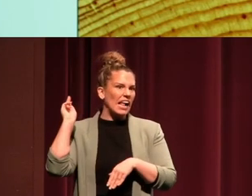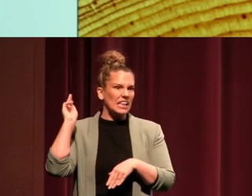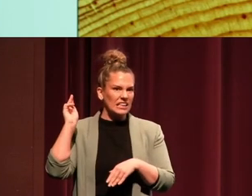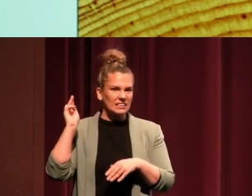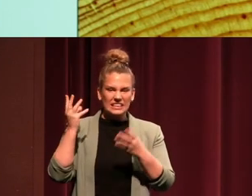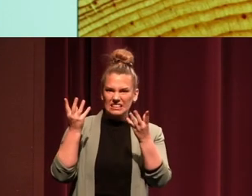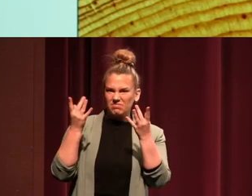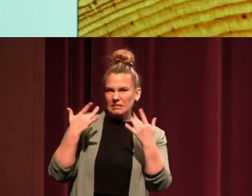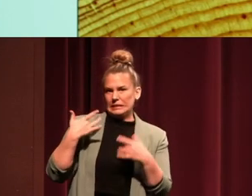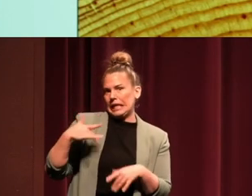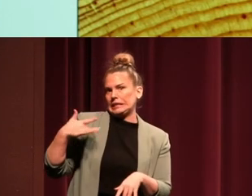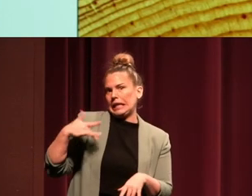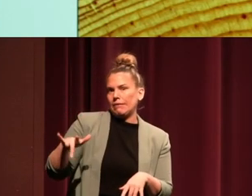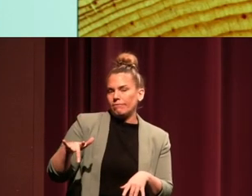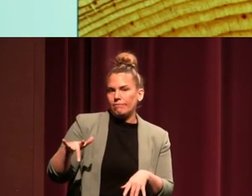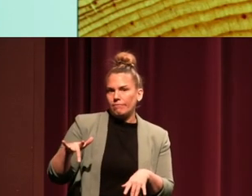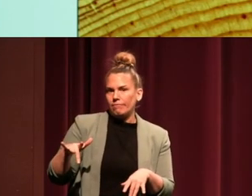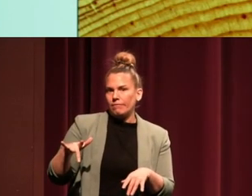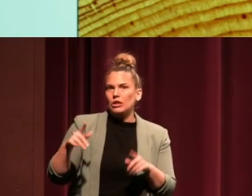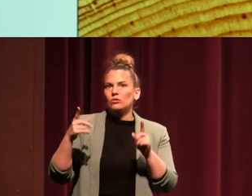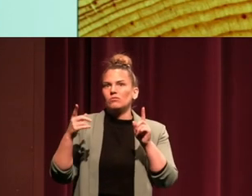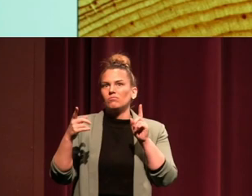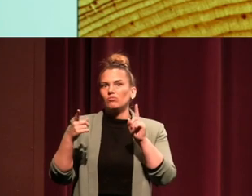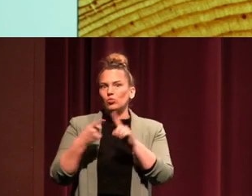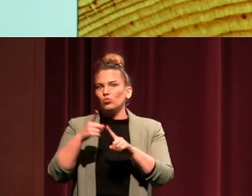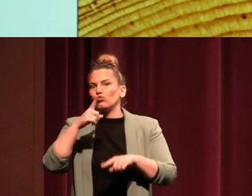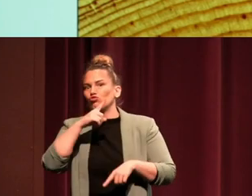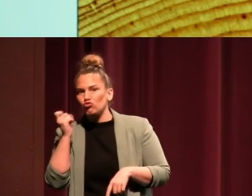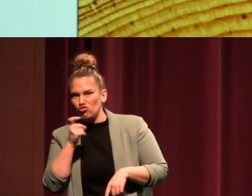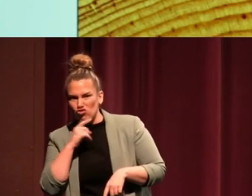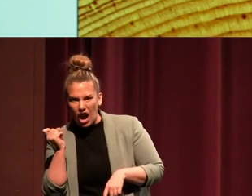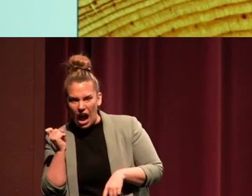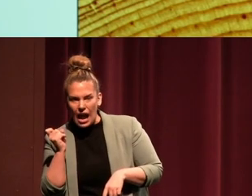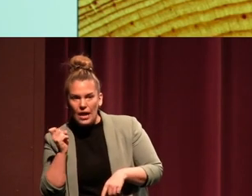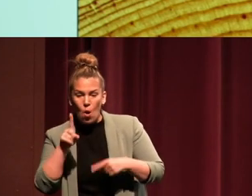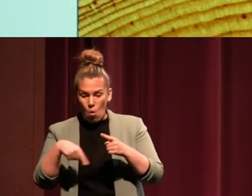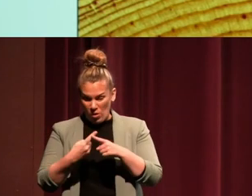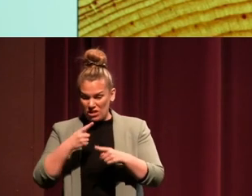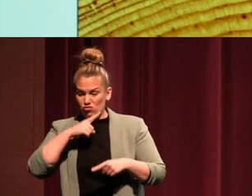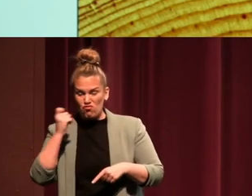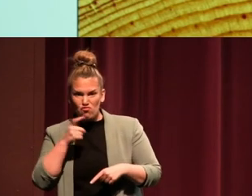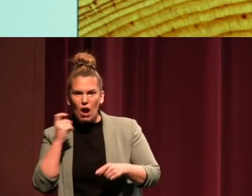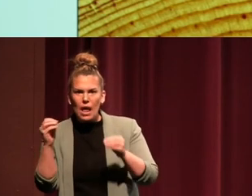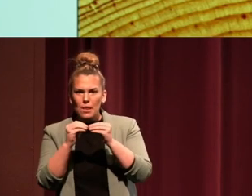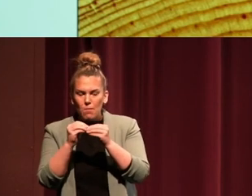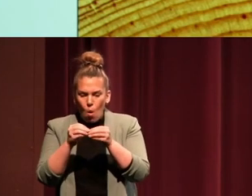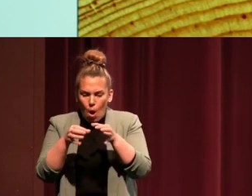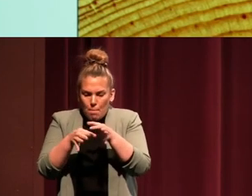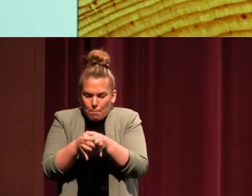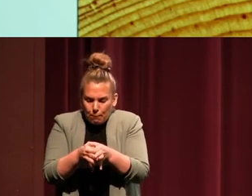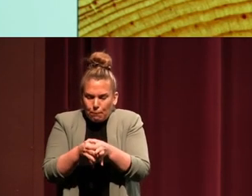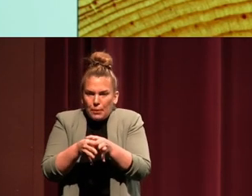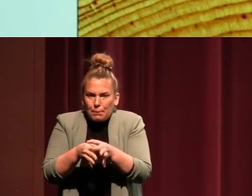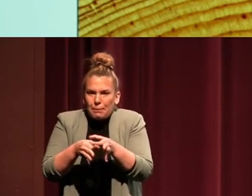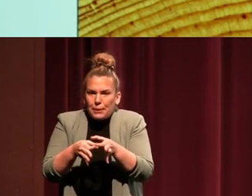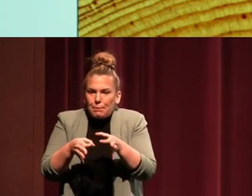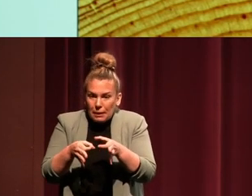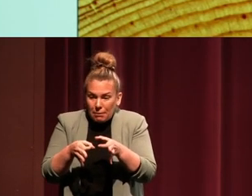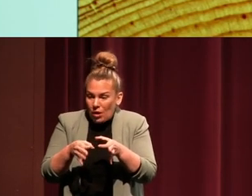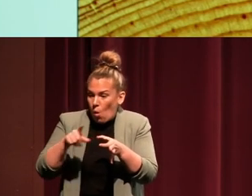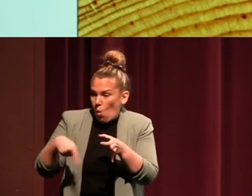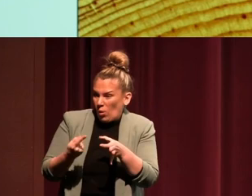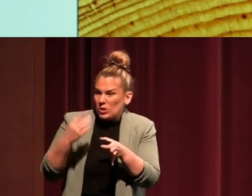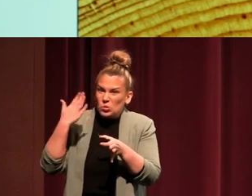word that means that in dry and warm years, the rings are relatively narrow. And in cool and moist year, the rings are